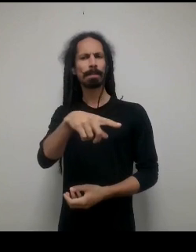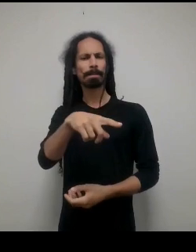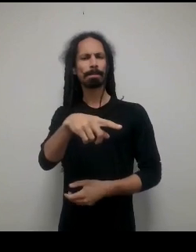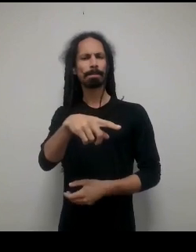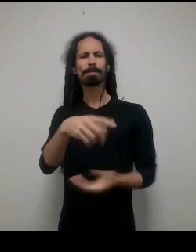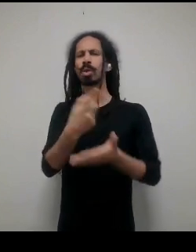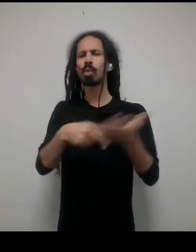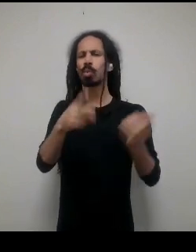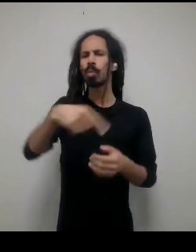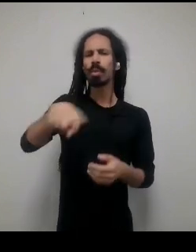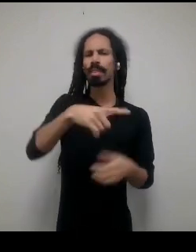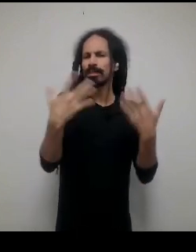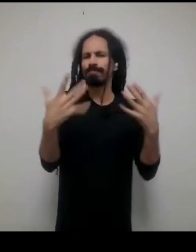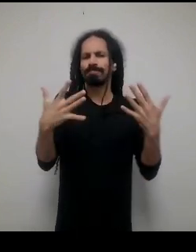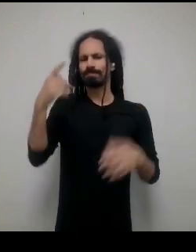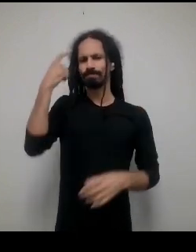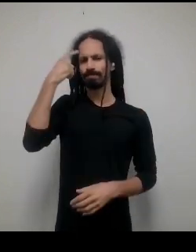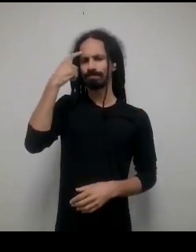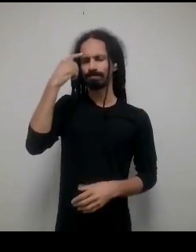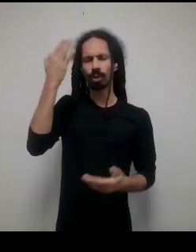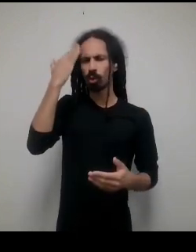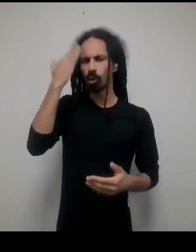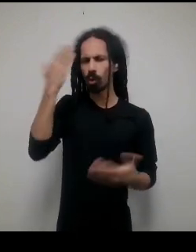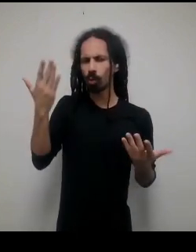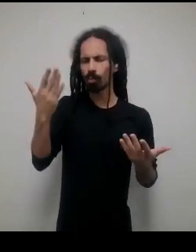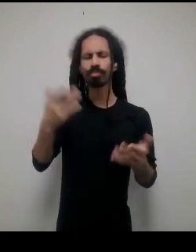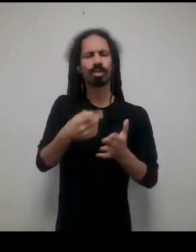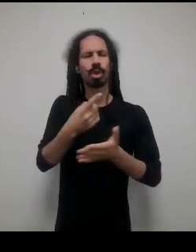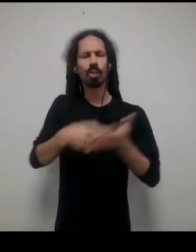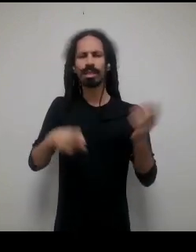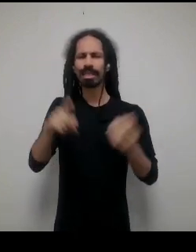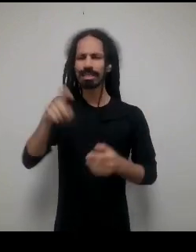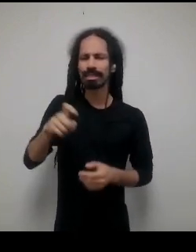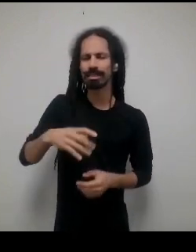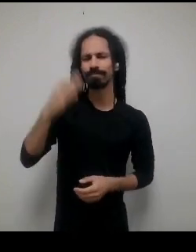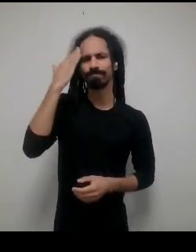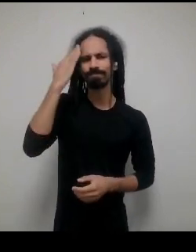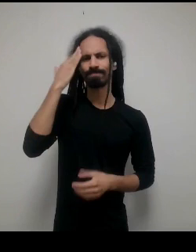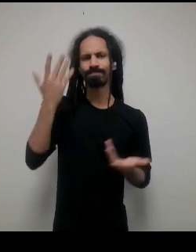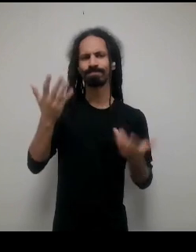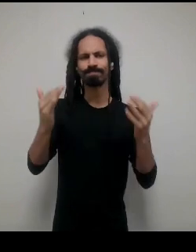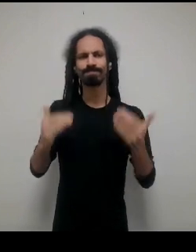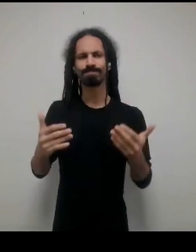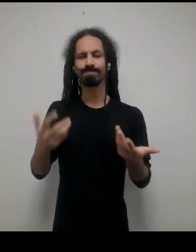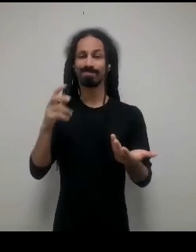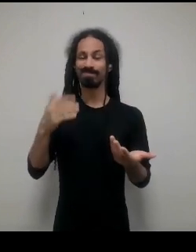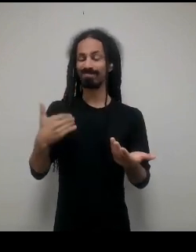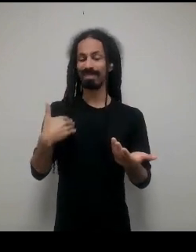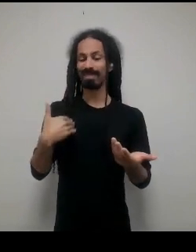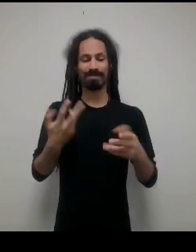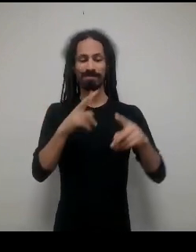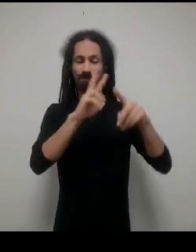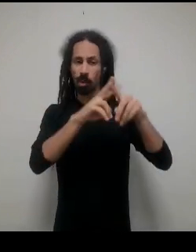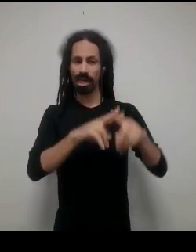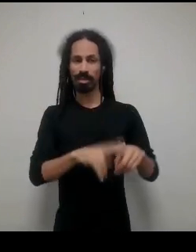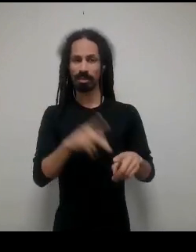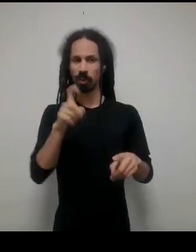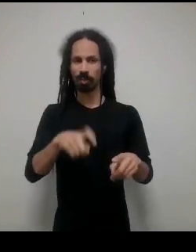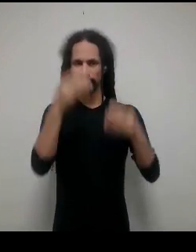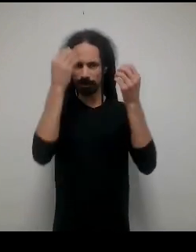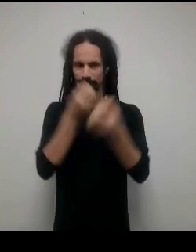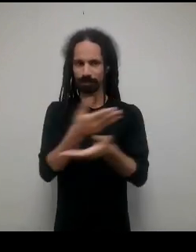know? What do they need to know? Are there any gaps that you might need to fill in as a speaker in order to